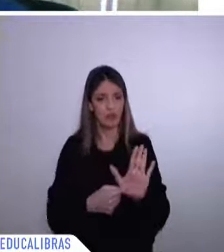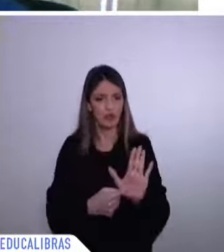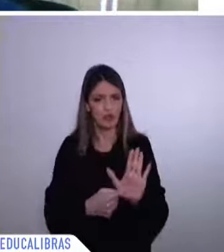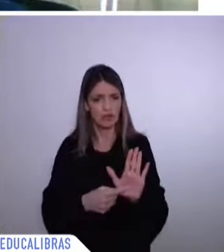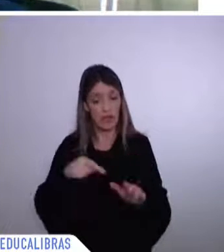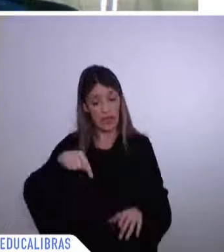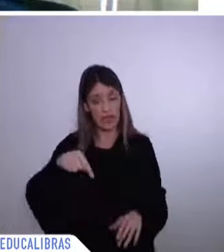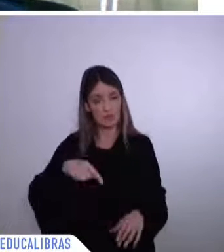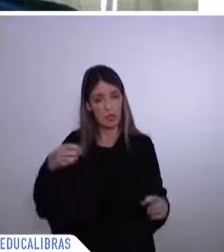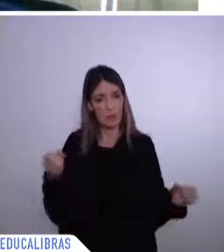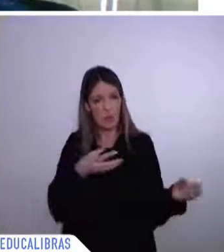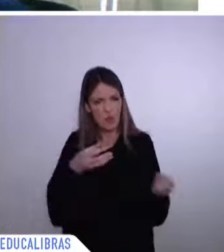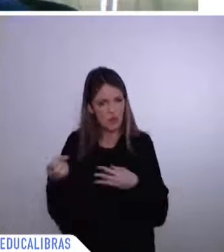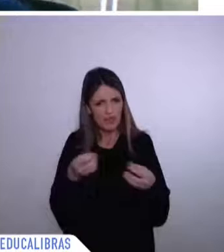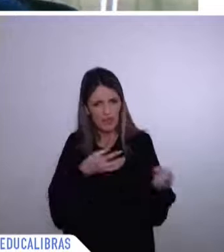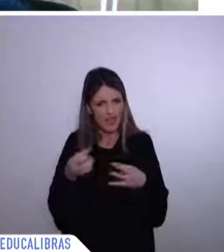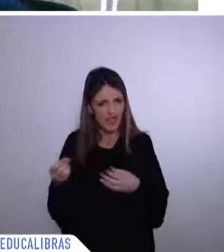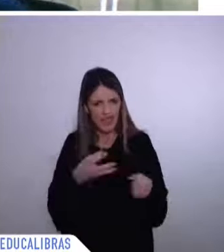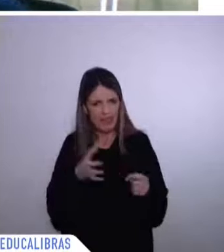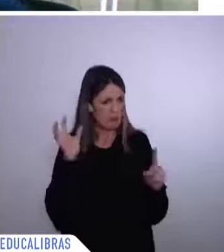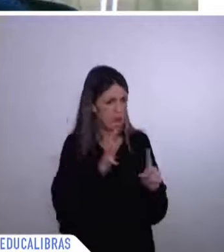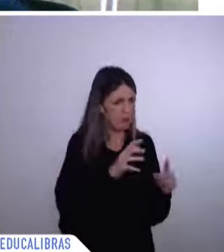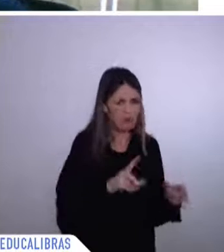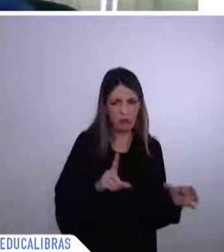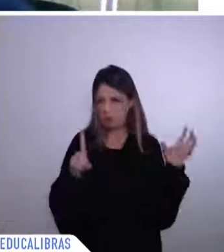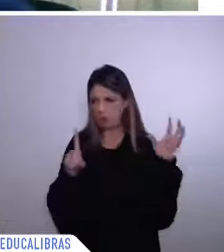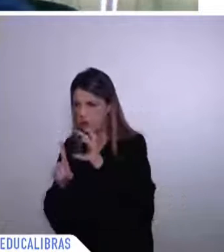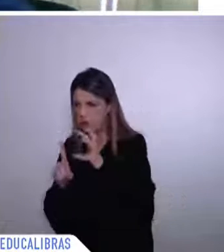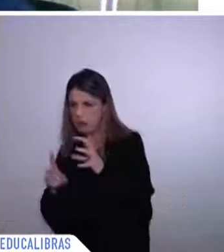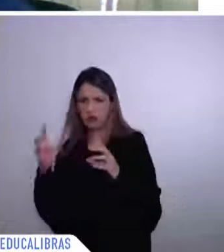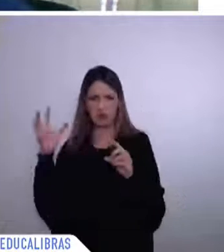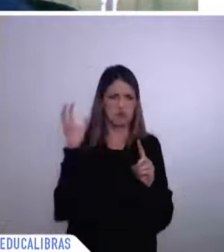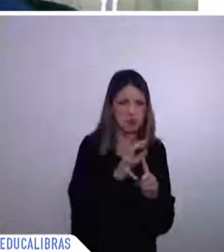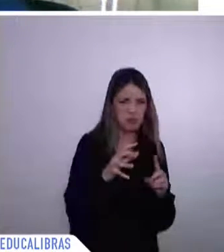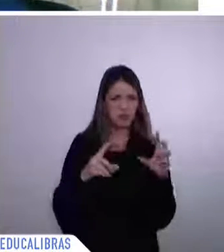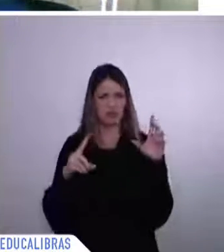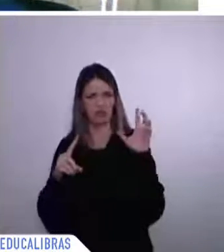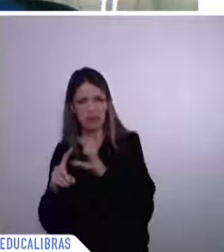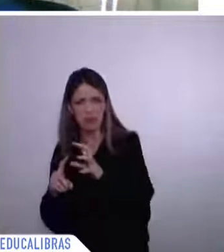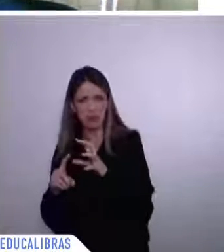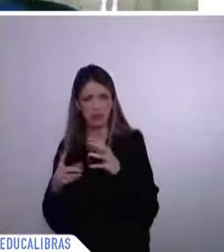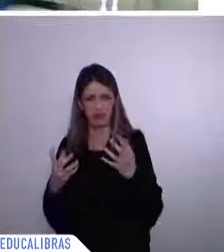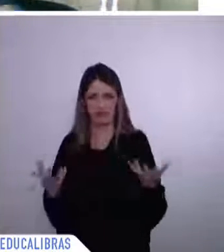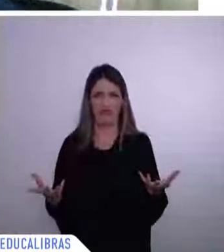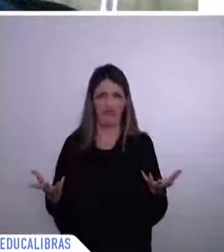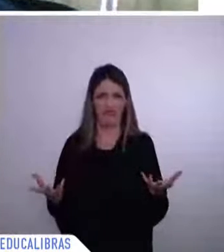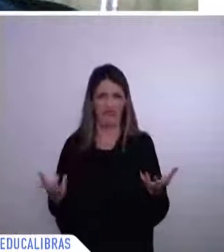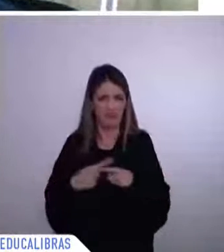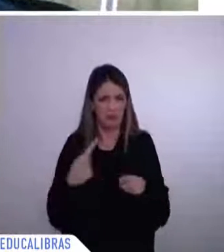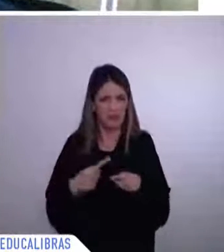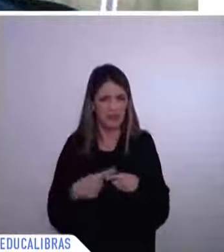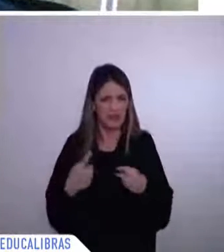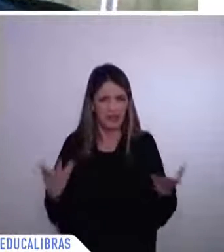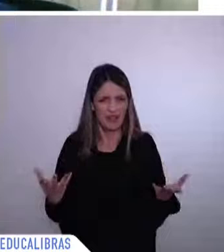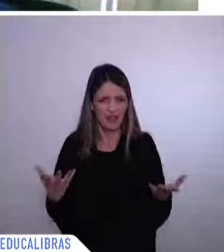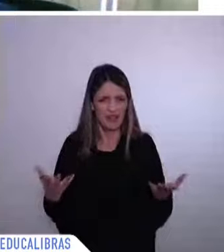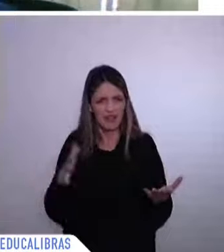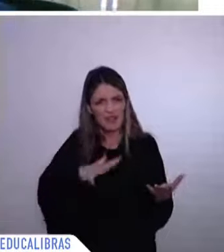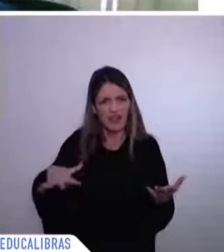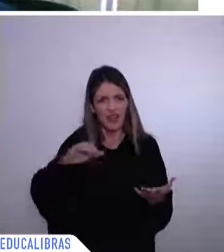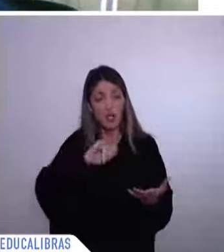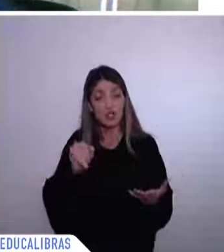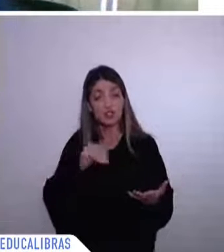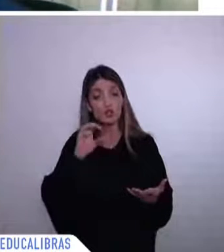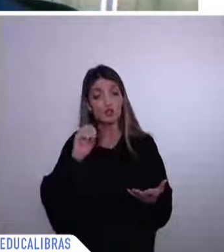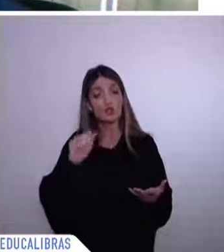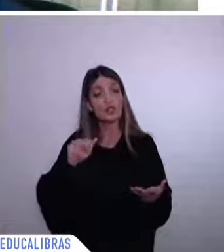reality of the modern society is people exploiting other people.